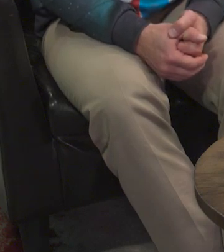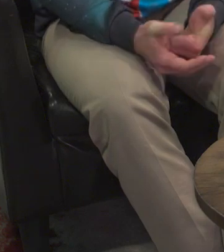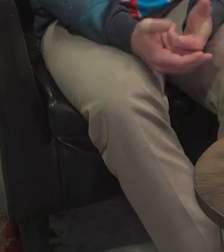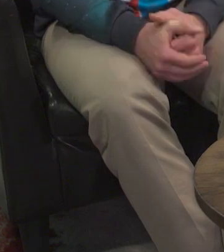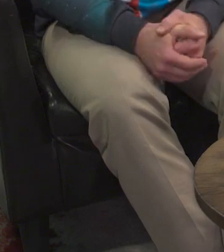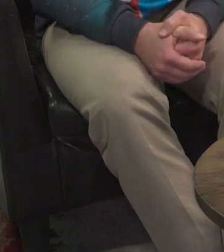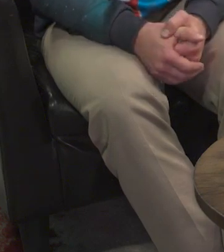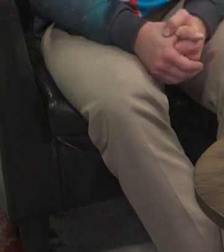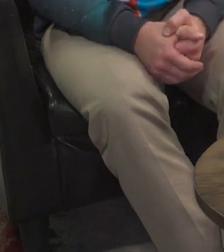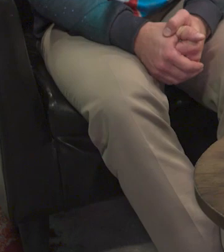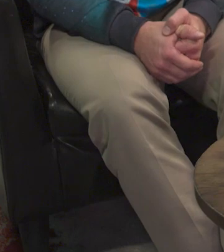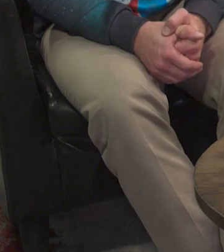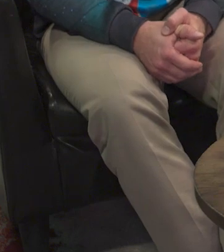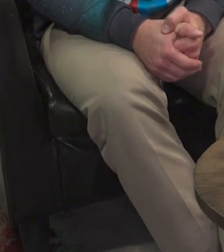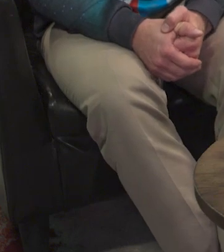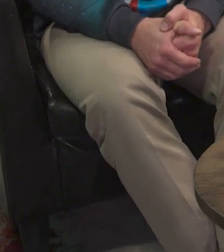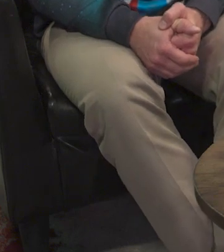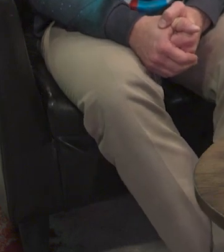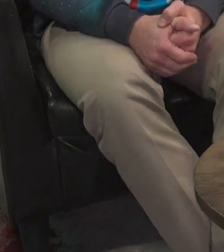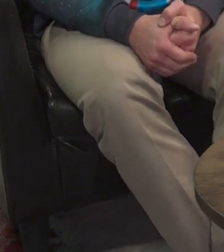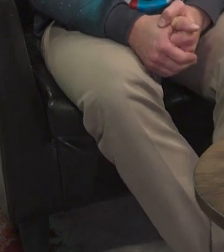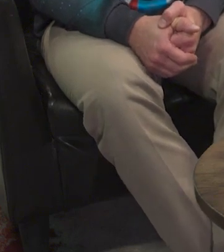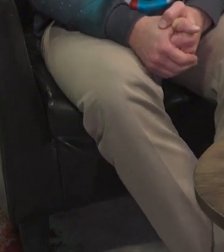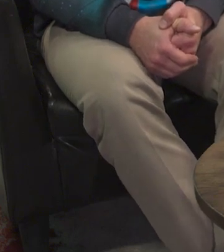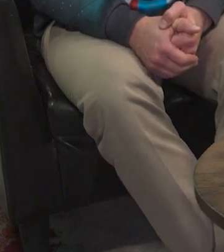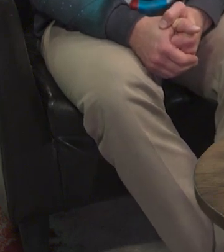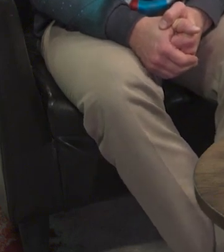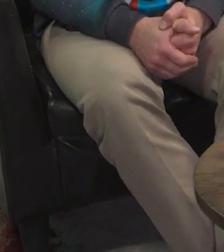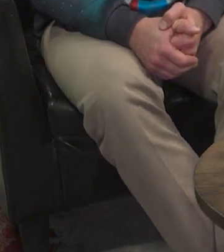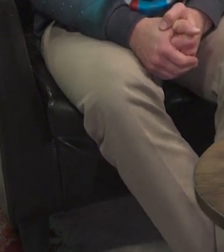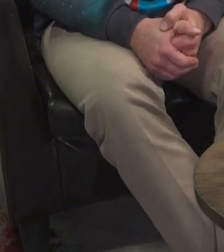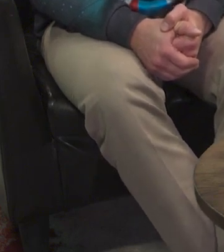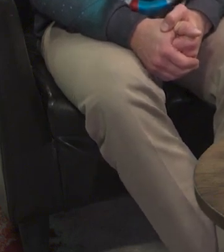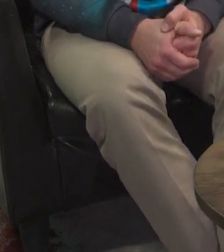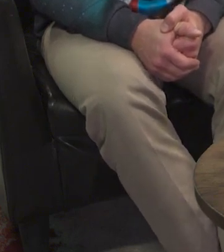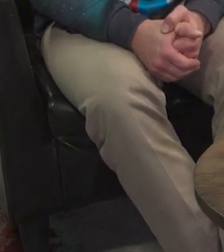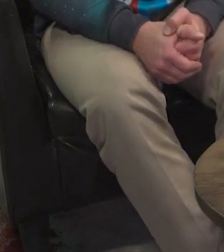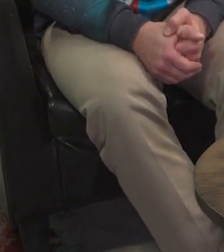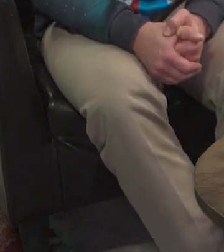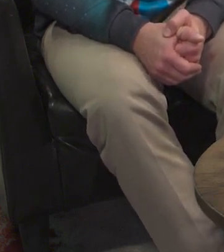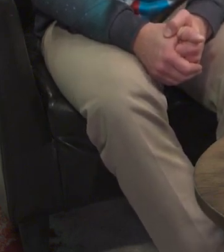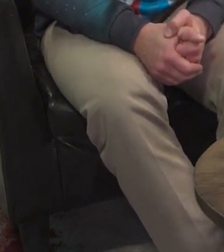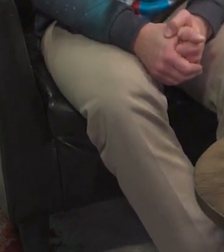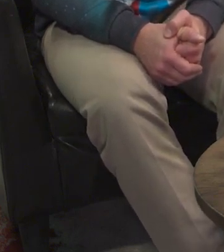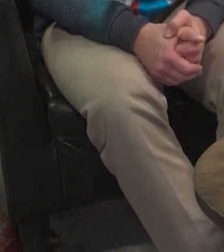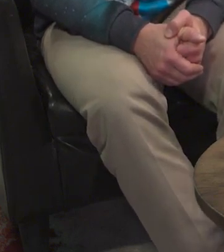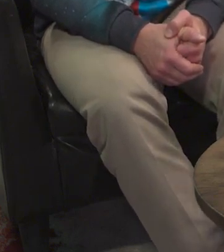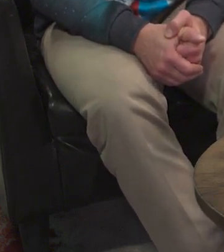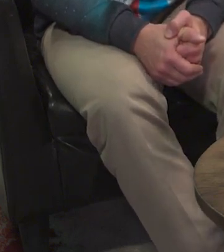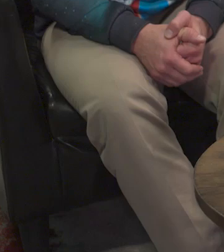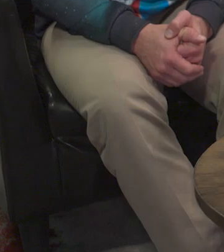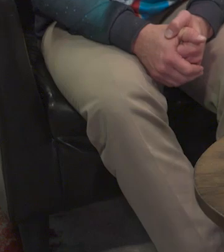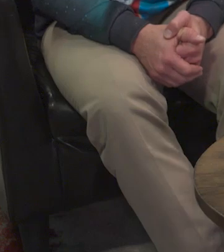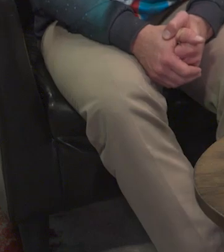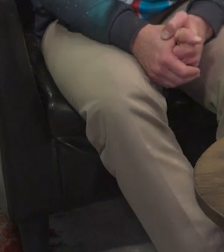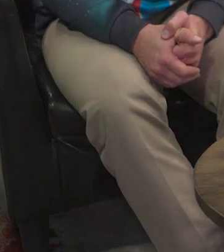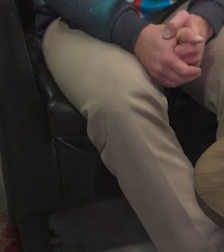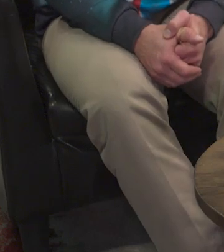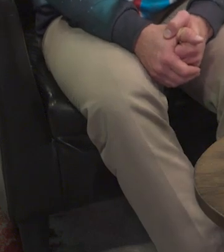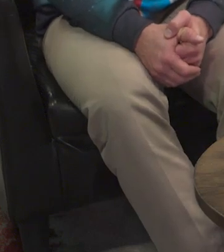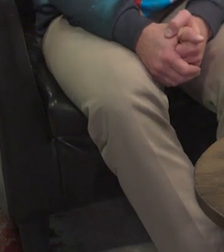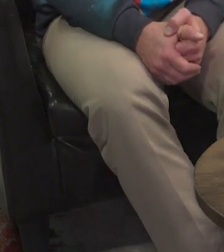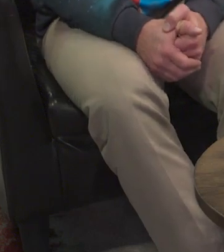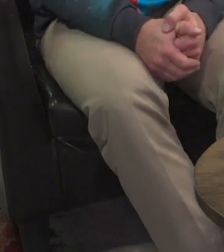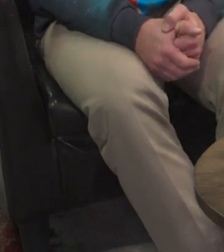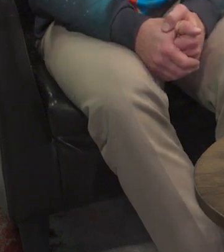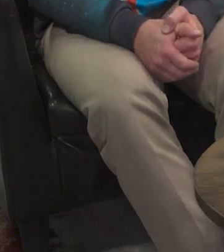You may have a vest, but you didn't even ask me about my shoes. Well, give me another episode or two. I was going to get there. I was going to talk about the hat first, so the little green onesie thing you got going on. The